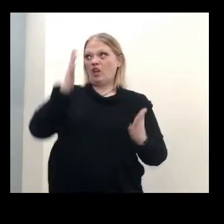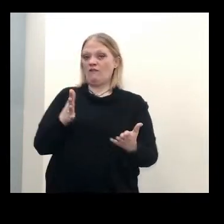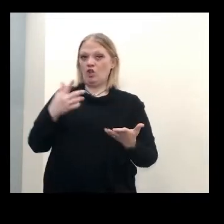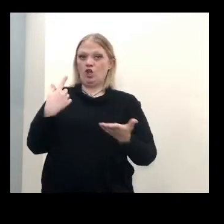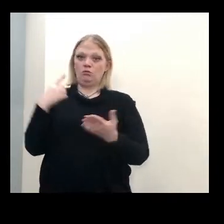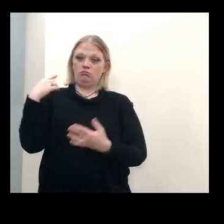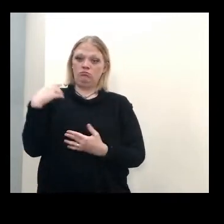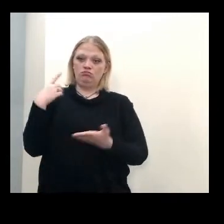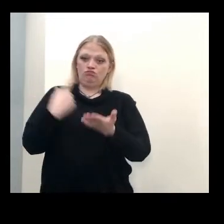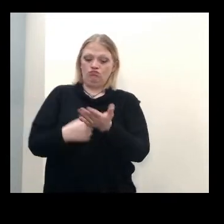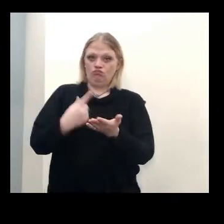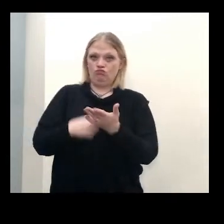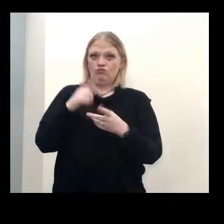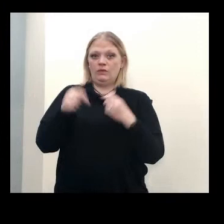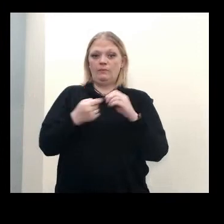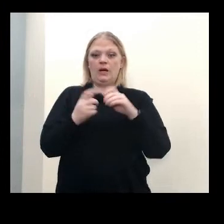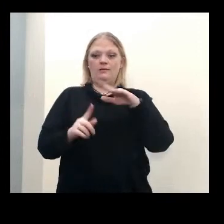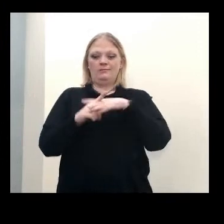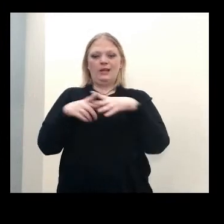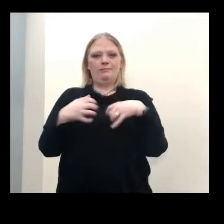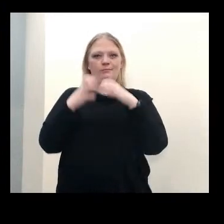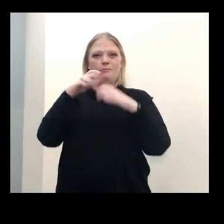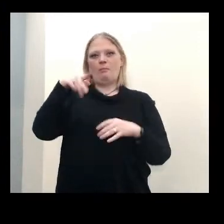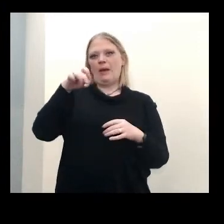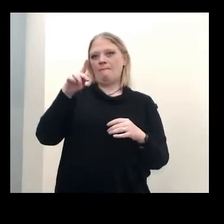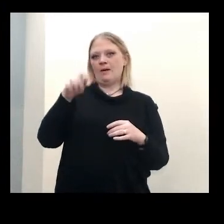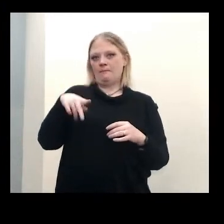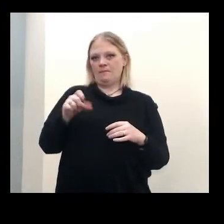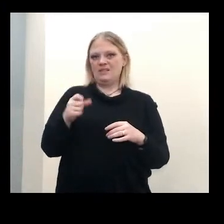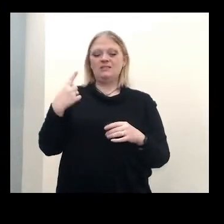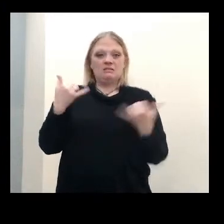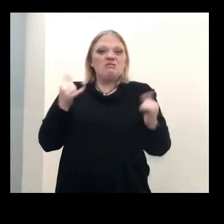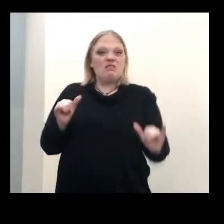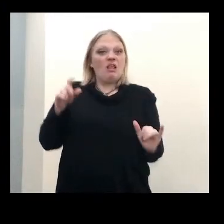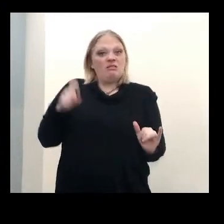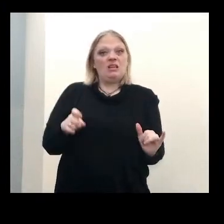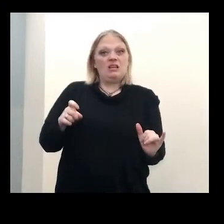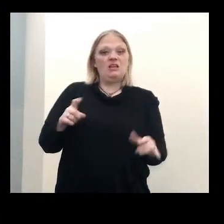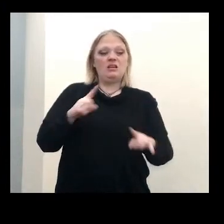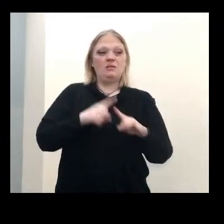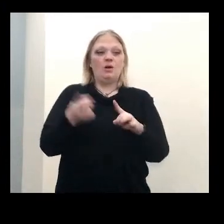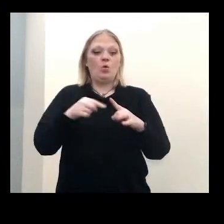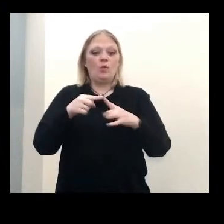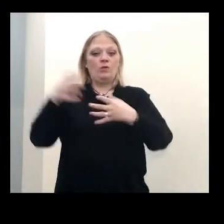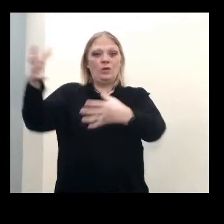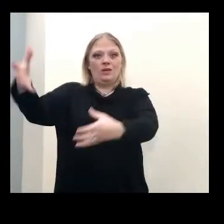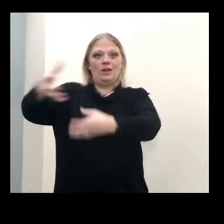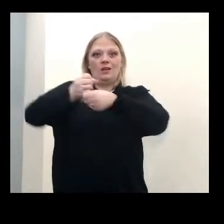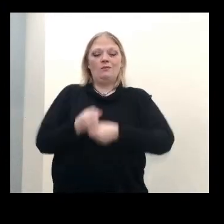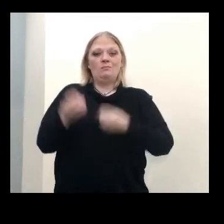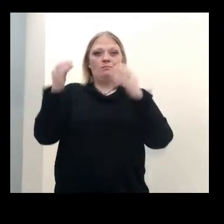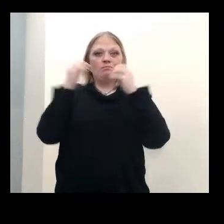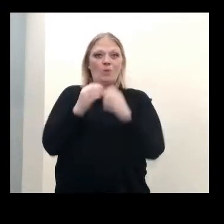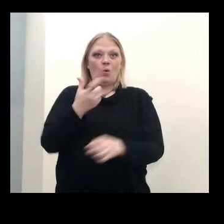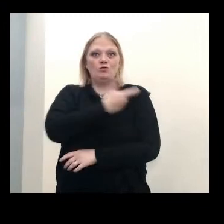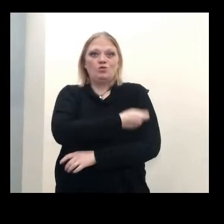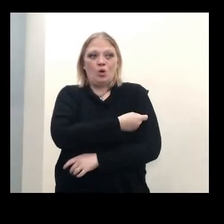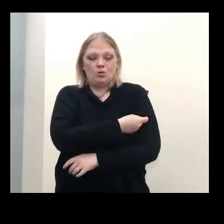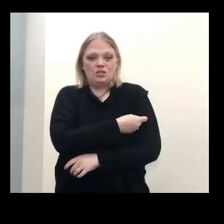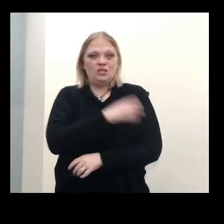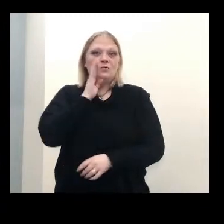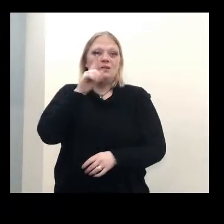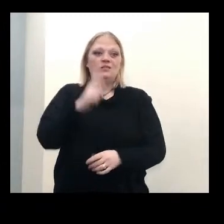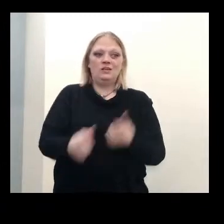with regards to pop-up is still there's going to be need for pop-ups. But as we get more doses, we're going to